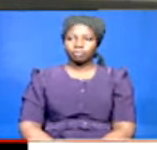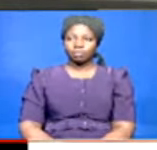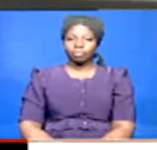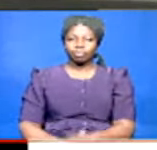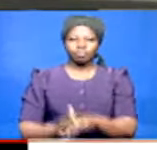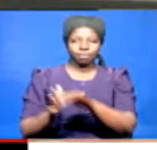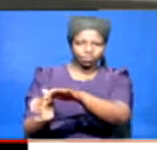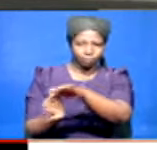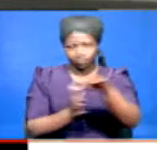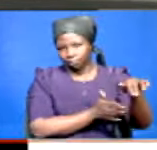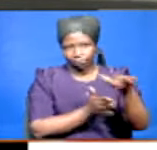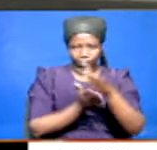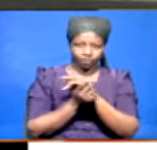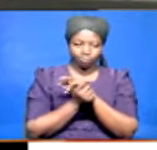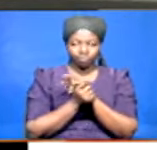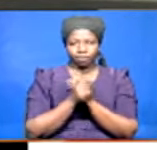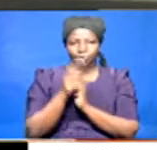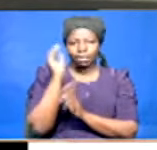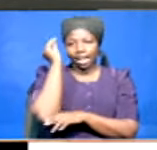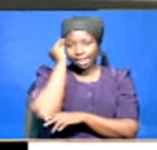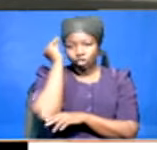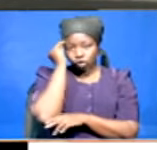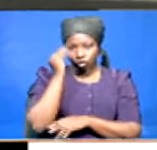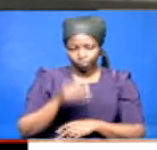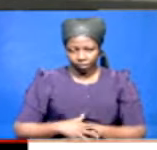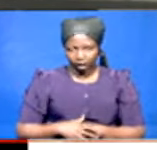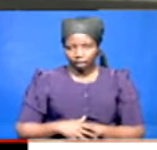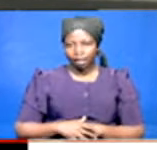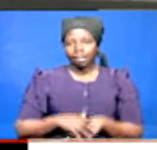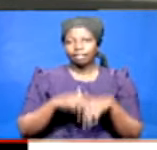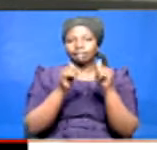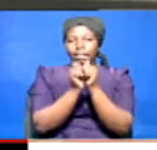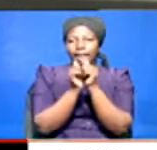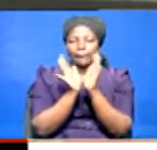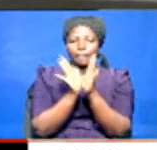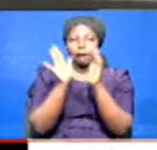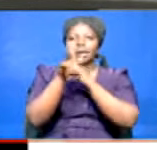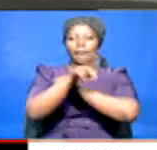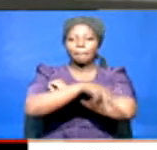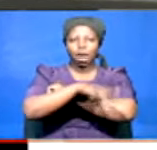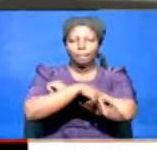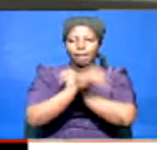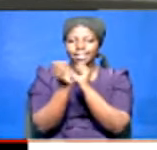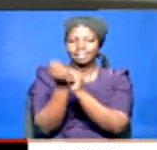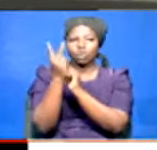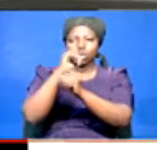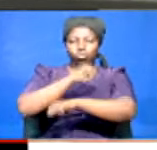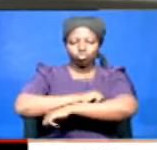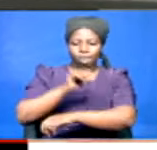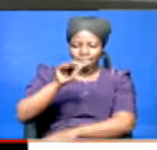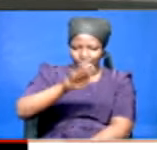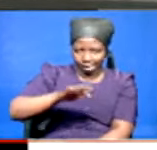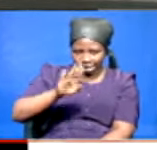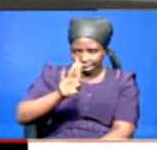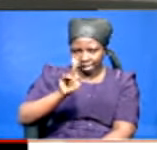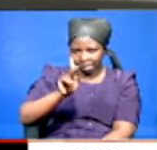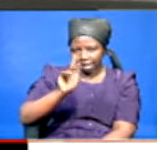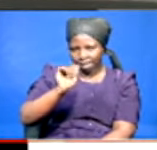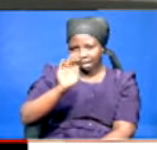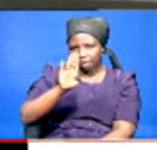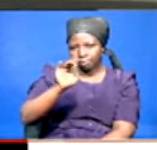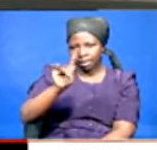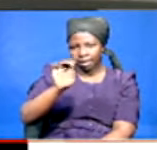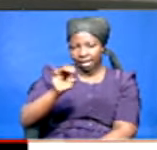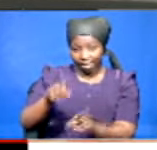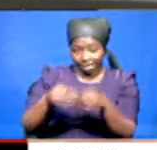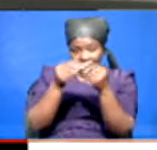Now on matters education, 10 public primary and secondary schools in Kabete Constituency have been gifted a school bus